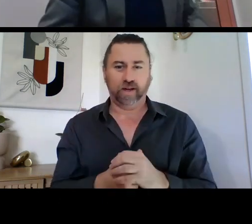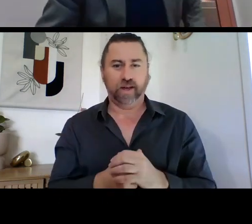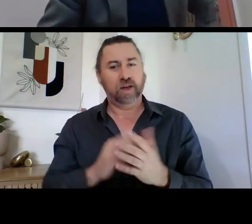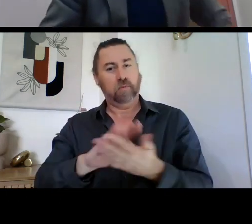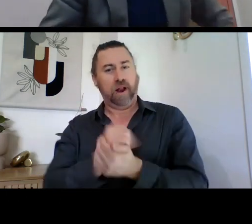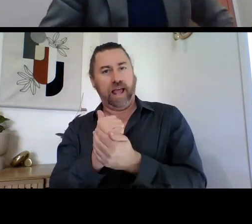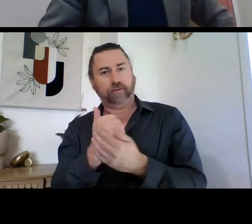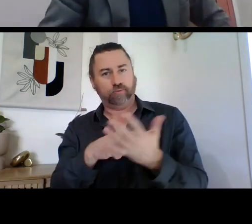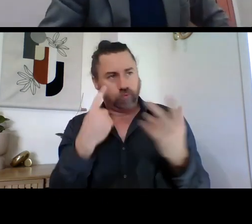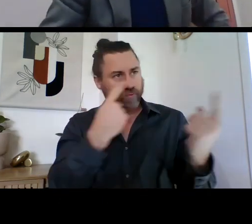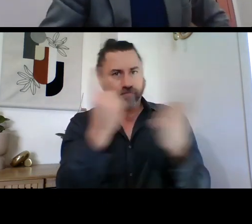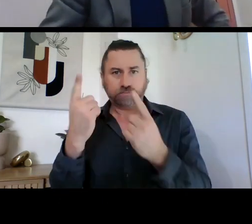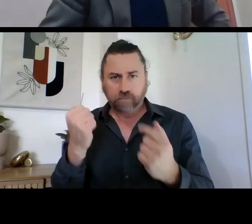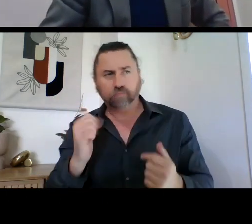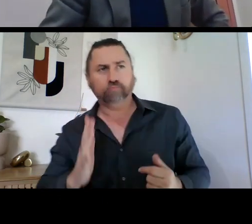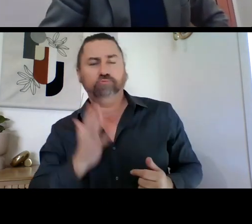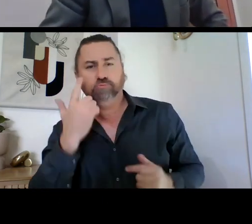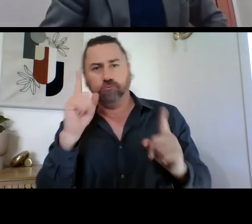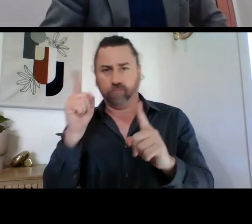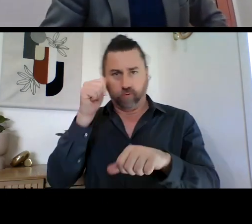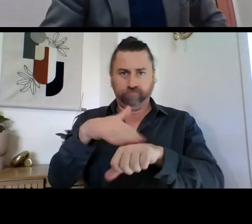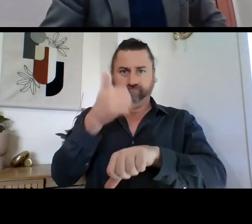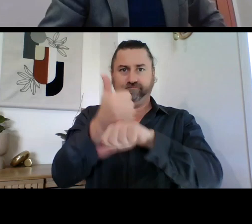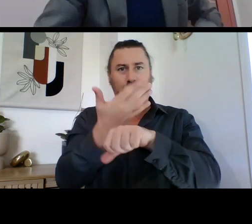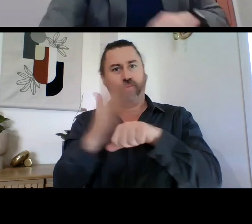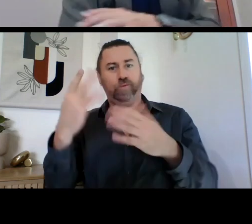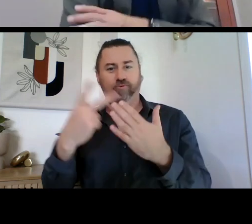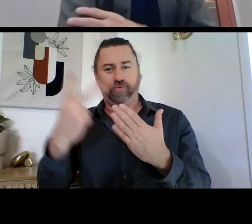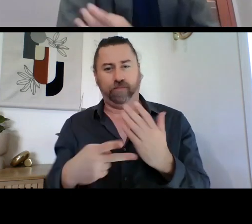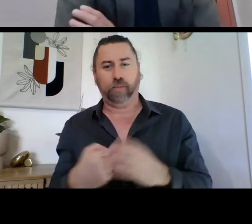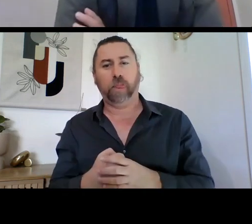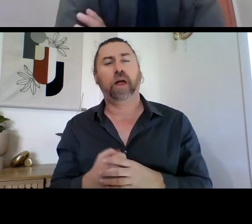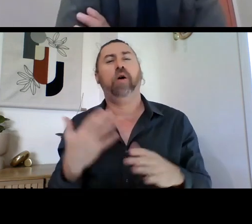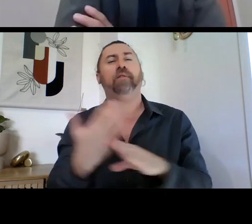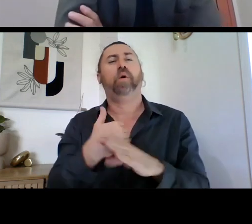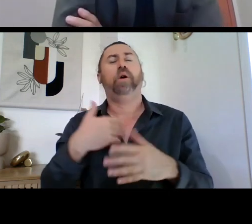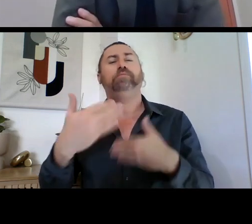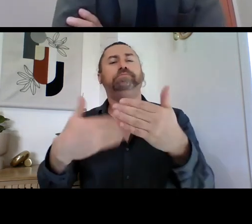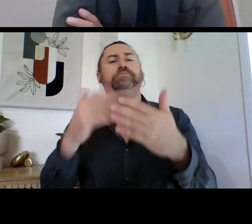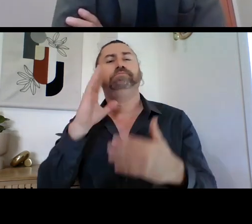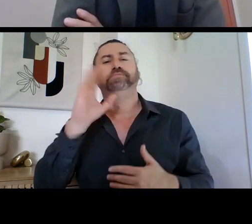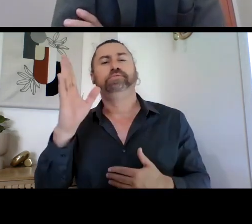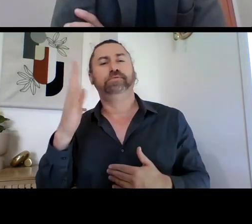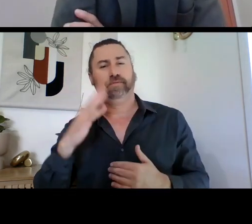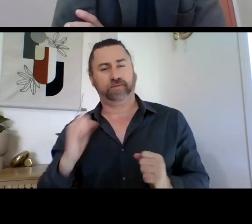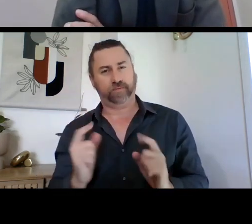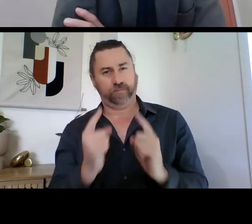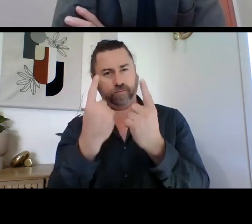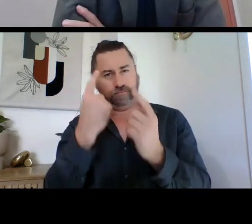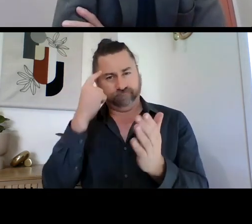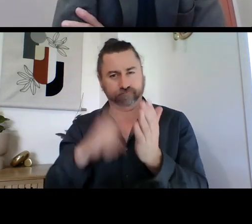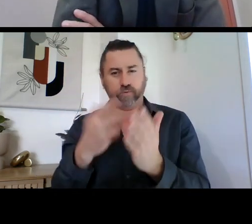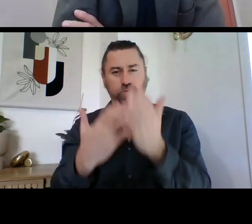So it's great that there's such an interest in the new program. Before we begin, I'd like to acknowledge the traditional owners